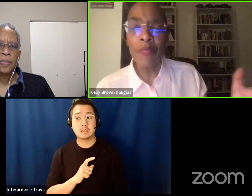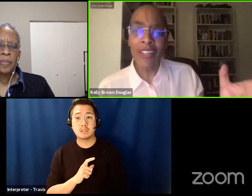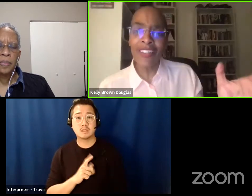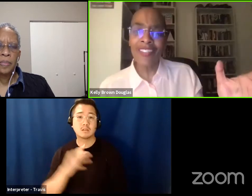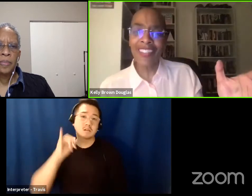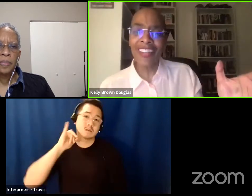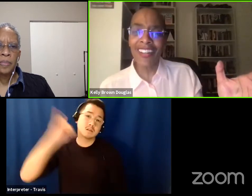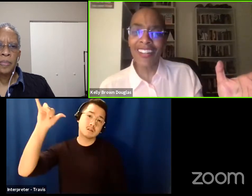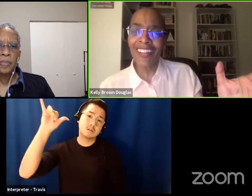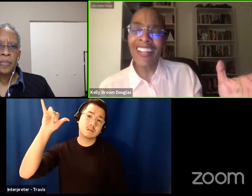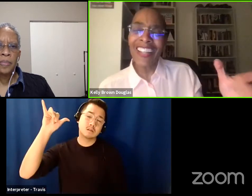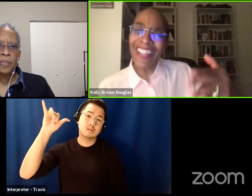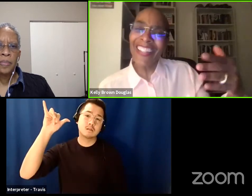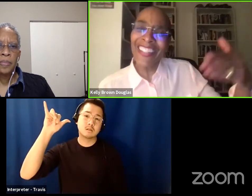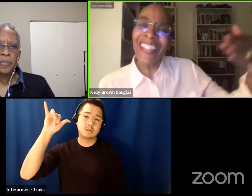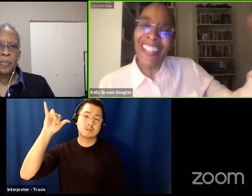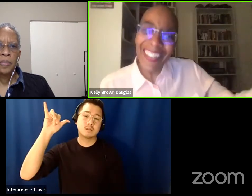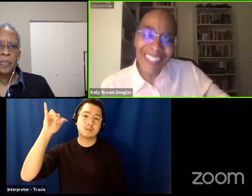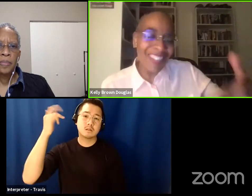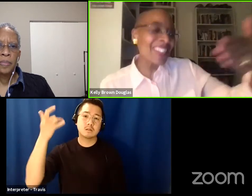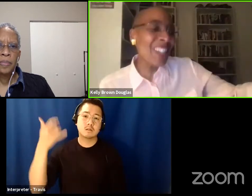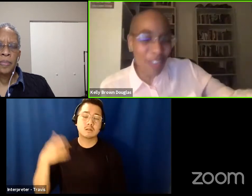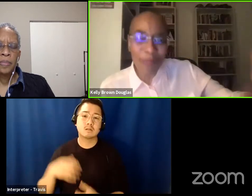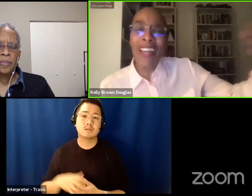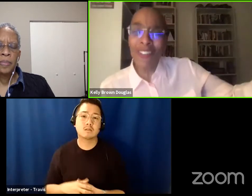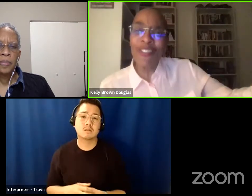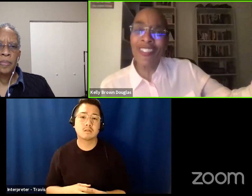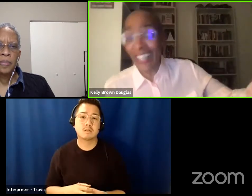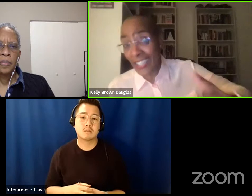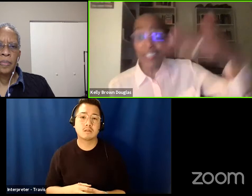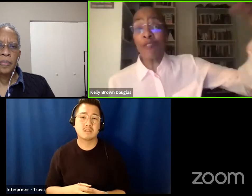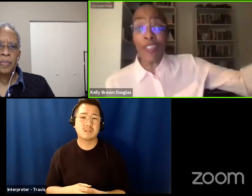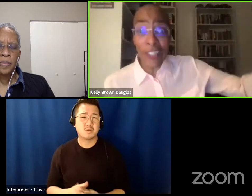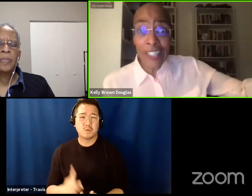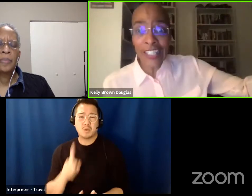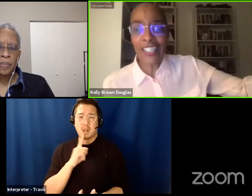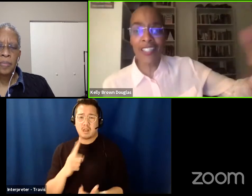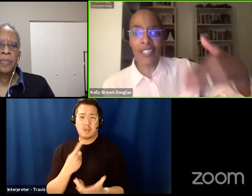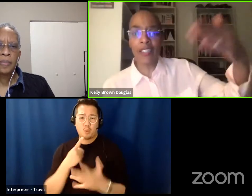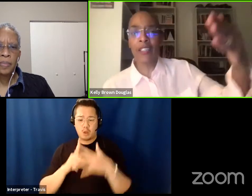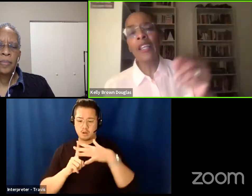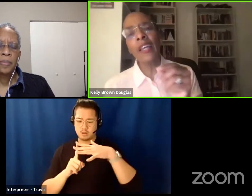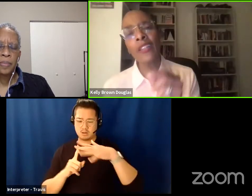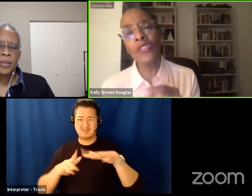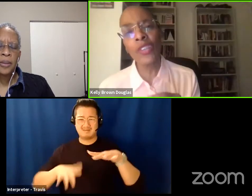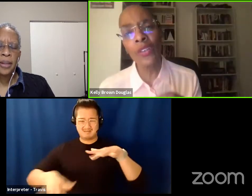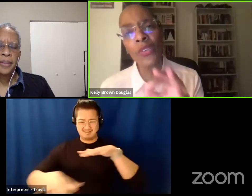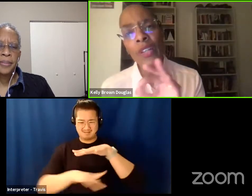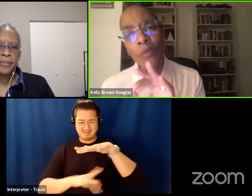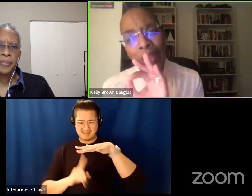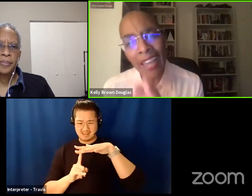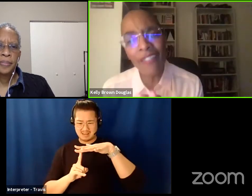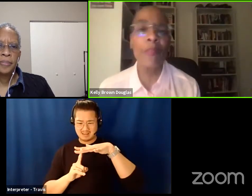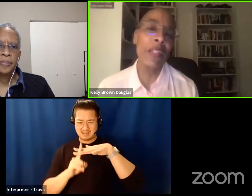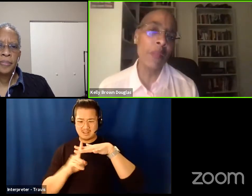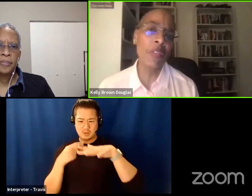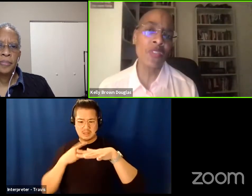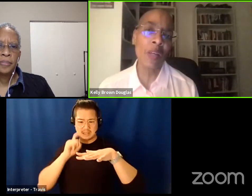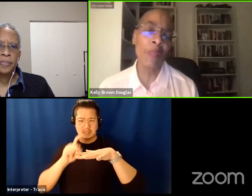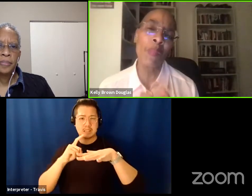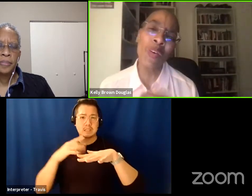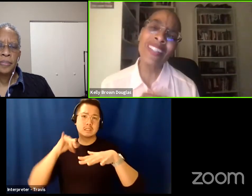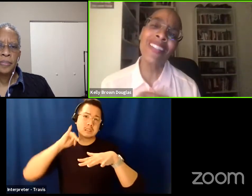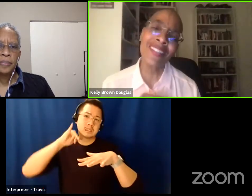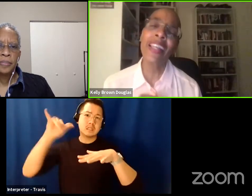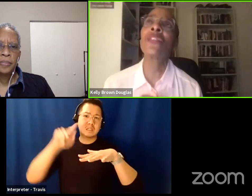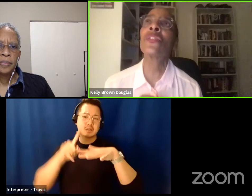lynchings is just another manifestation of the lynchings. And so we haven't been able to